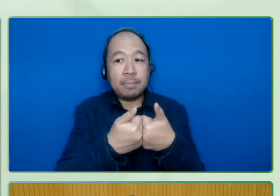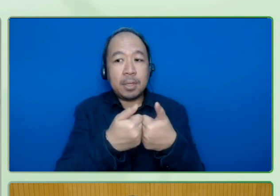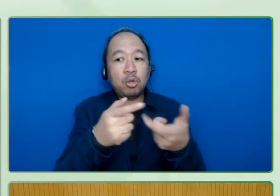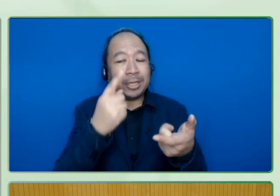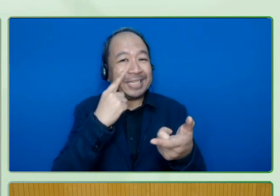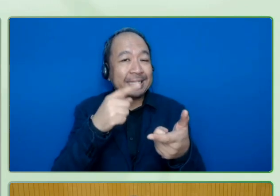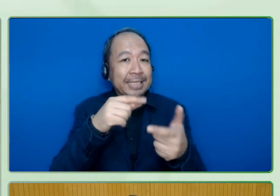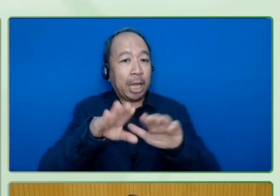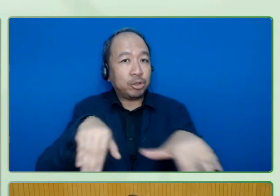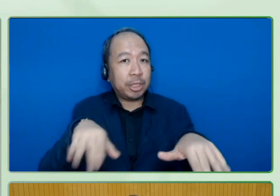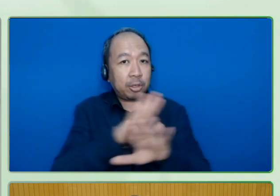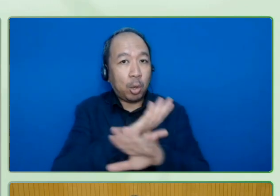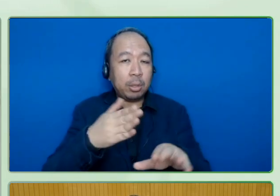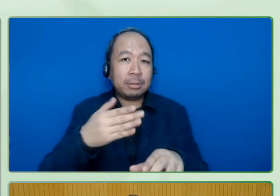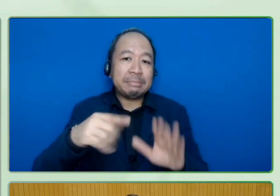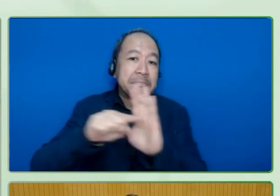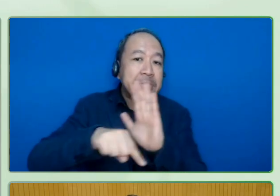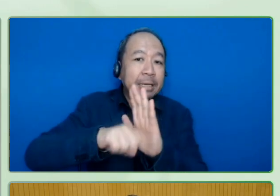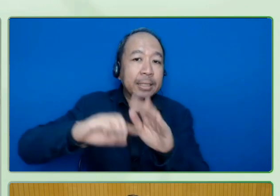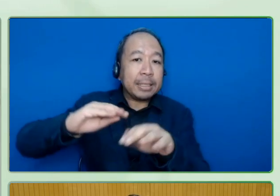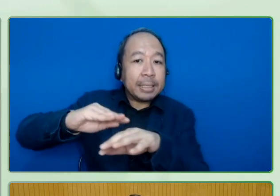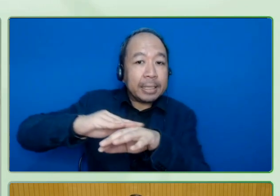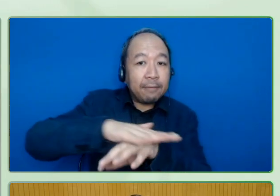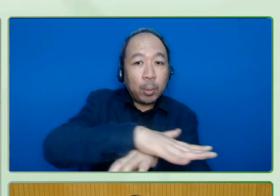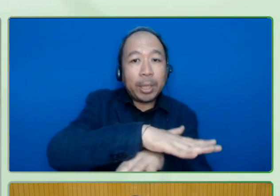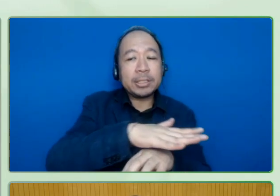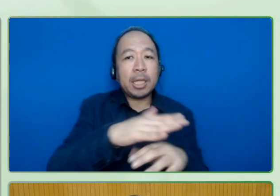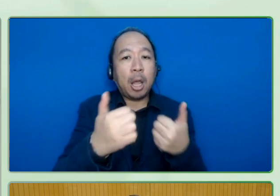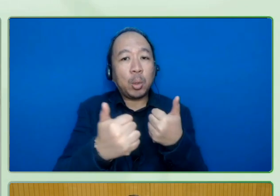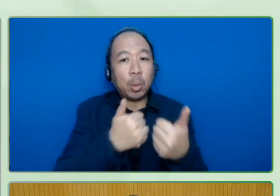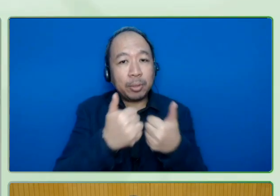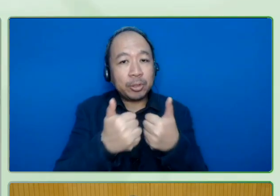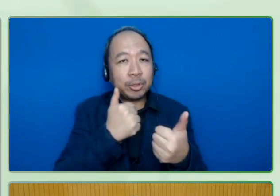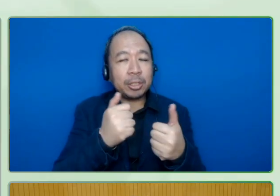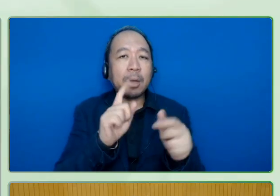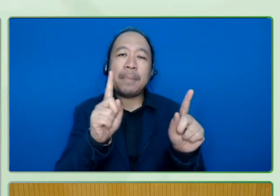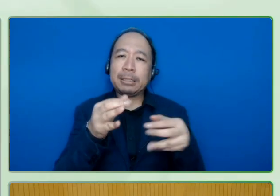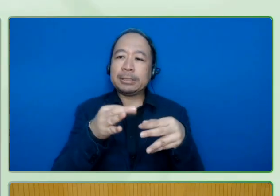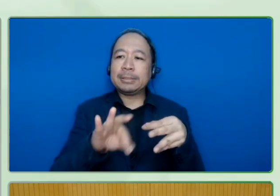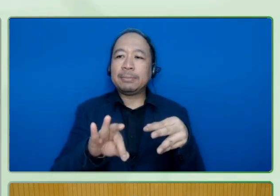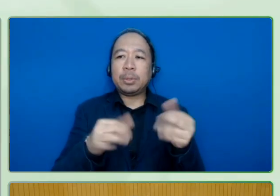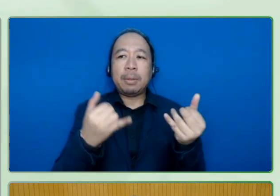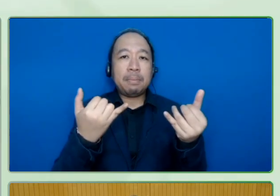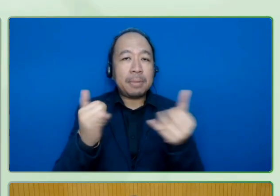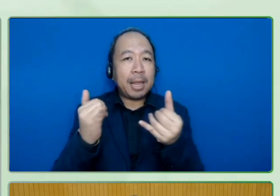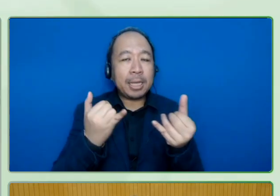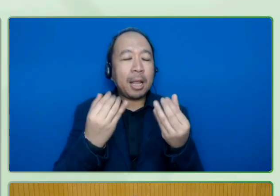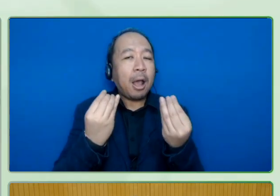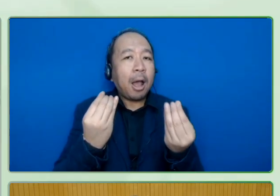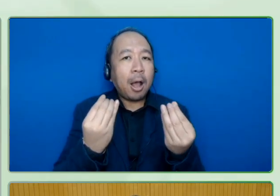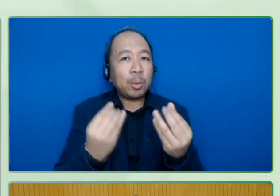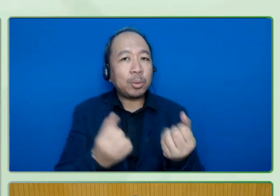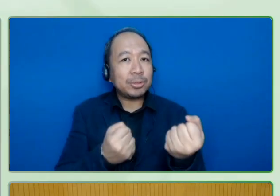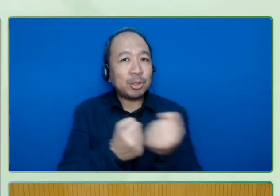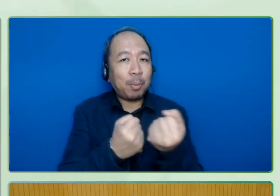no overstimulation, no competition, just simple play and real support for communication. It is